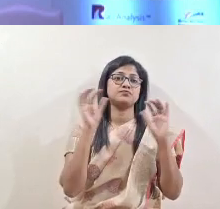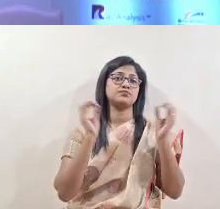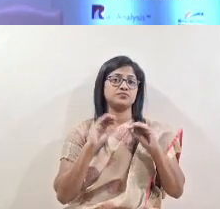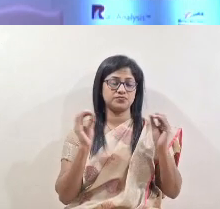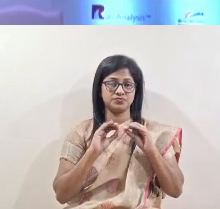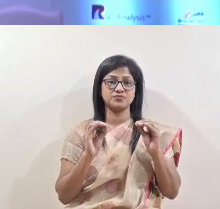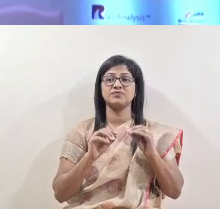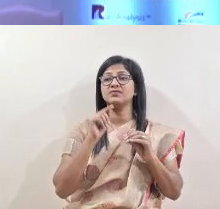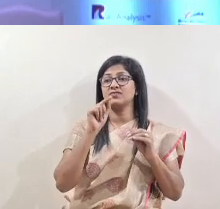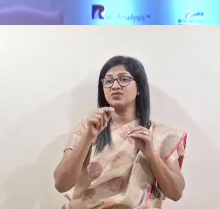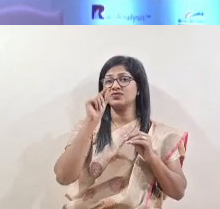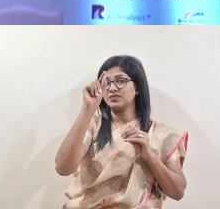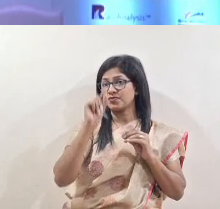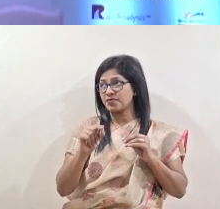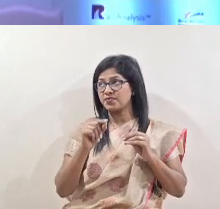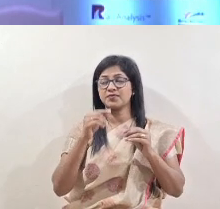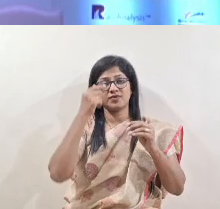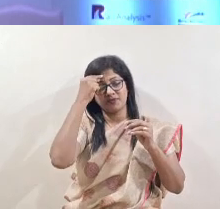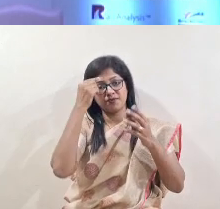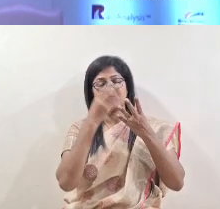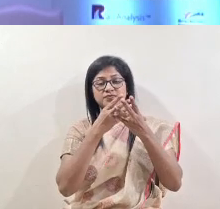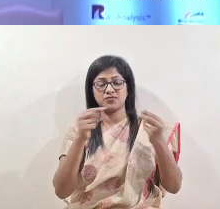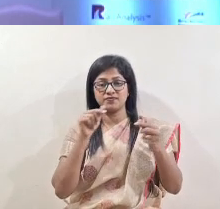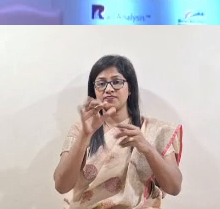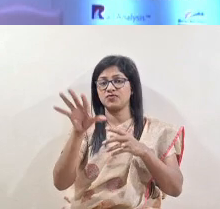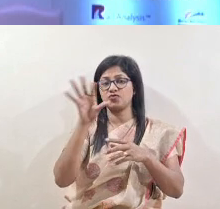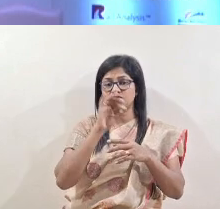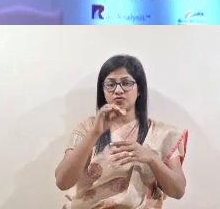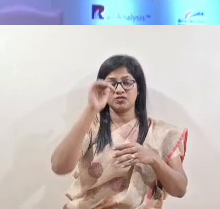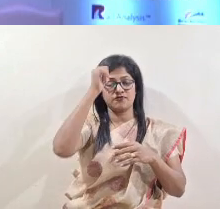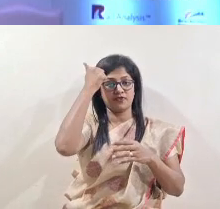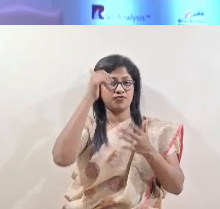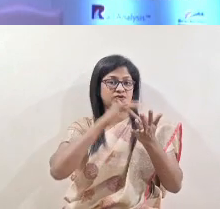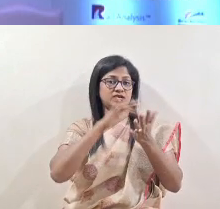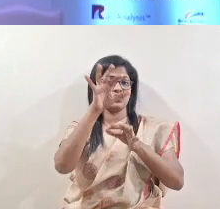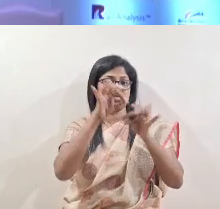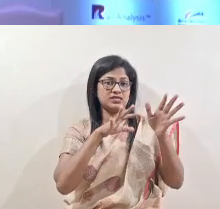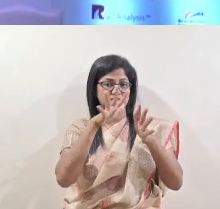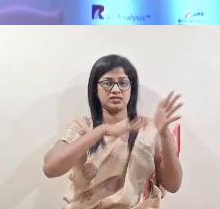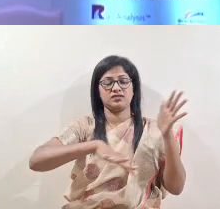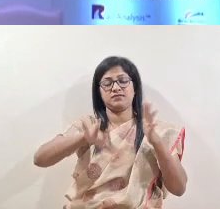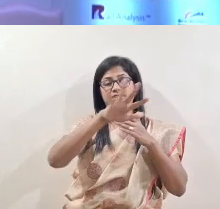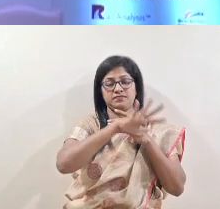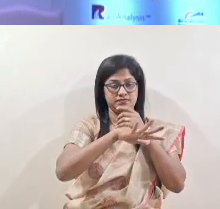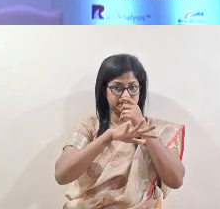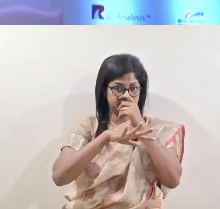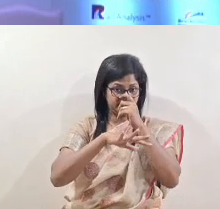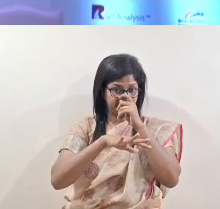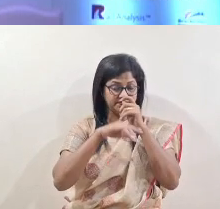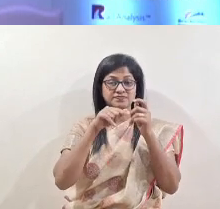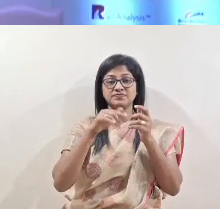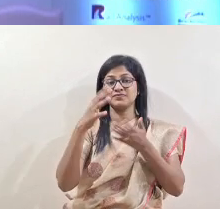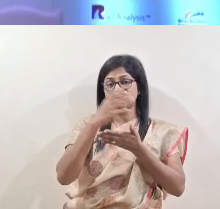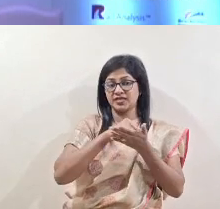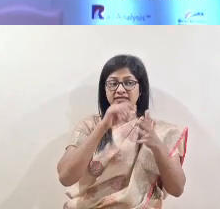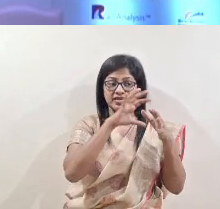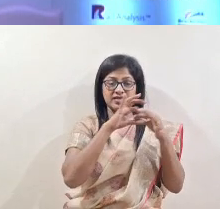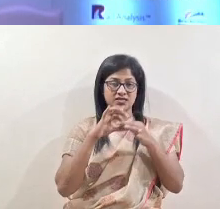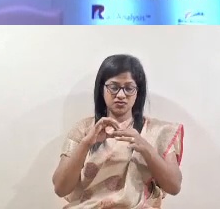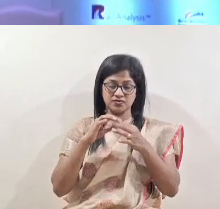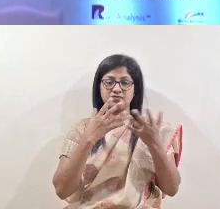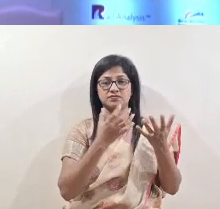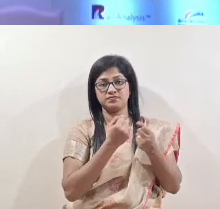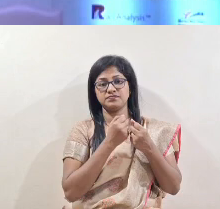So in order to address those things, we have selected Vadodara city as our study area because we got the data for that city,